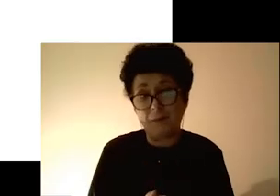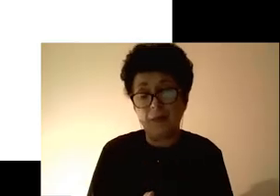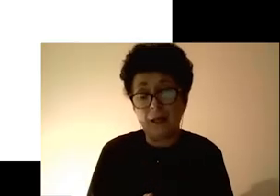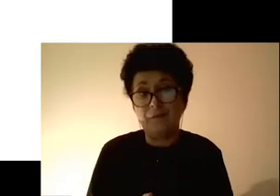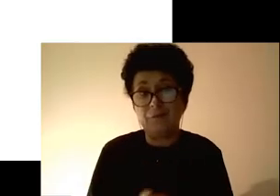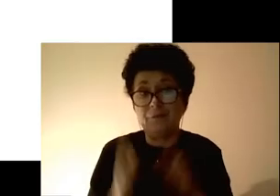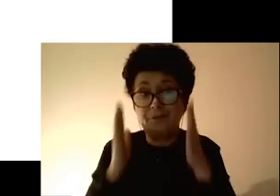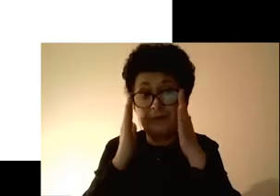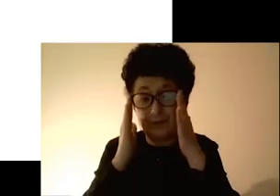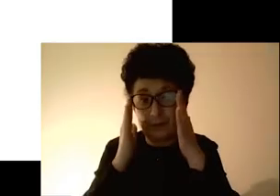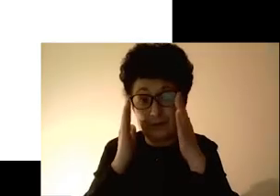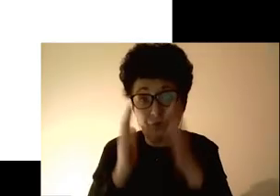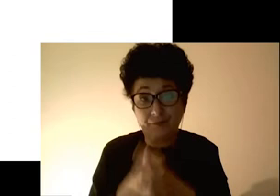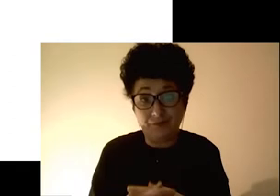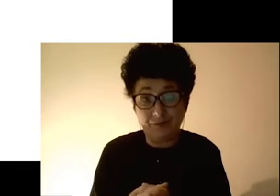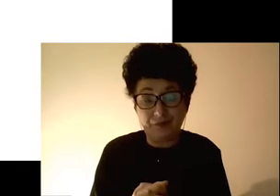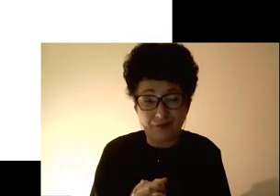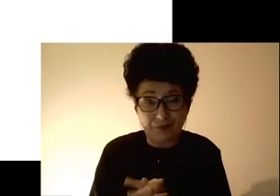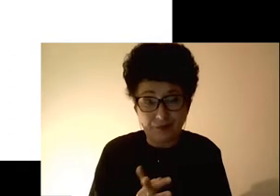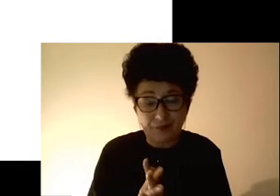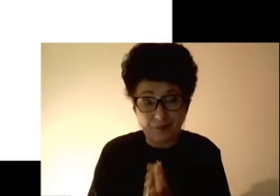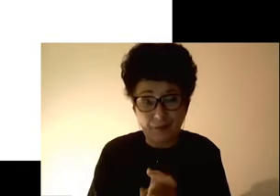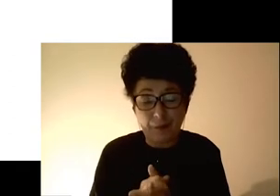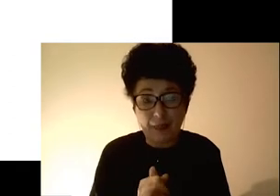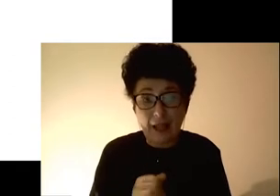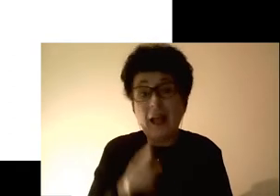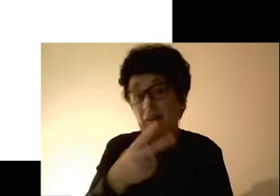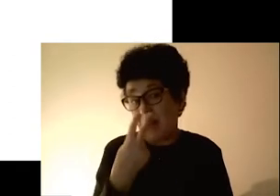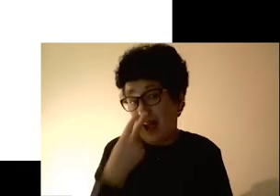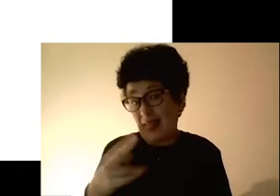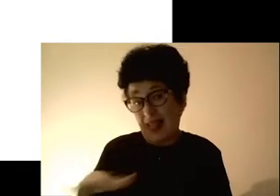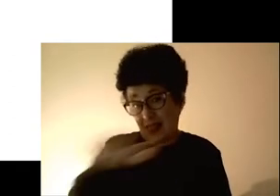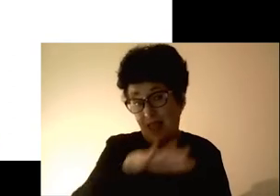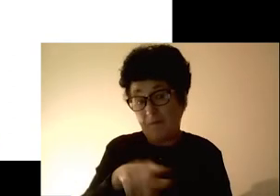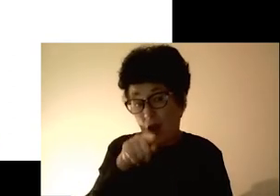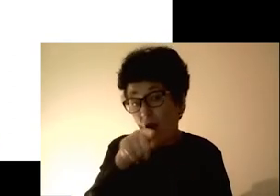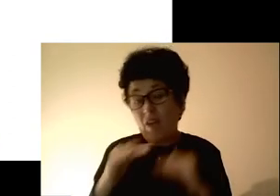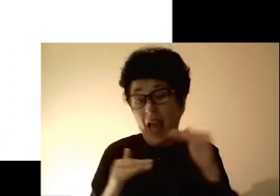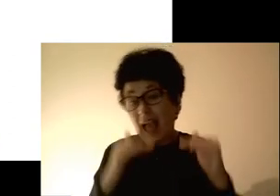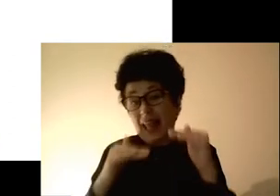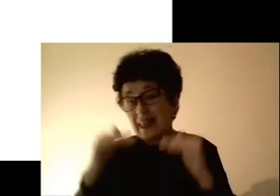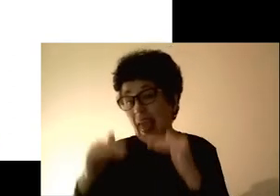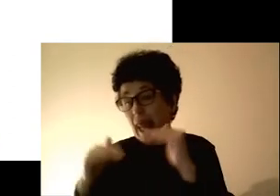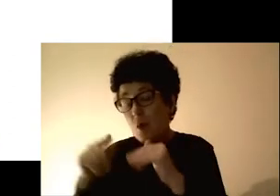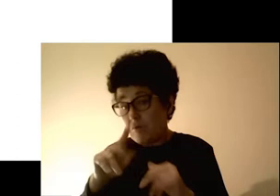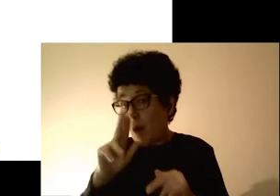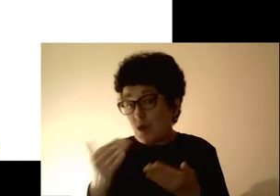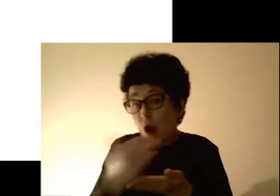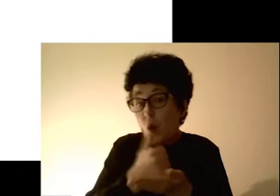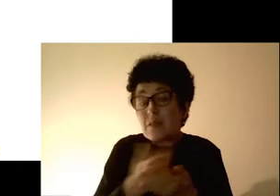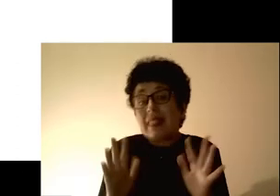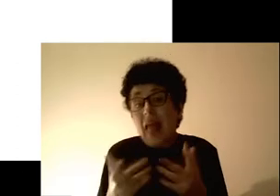adapting it and using it in trying to evaluate situations, that you come up to certain flags for